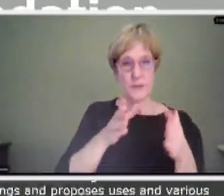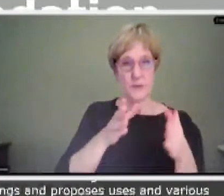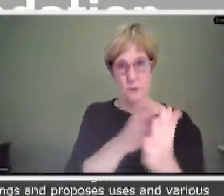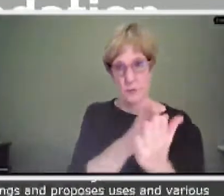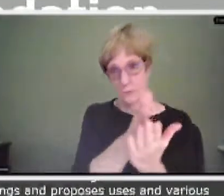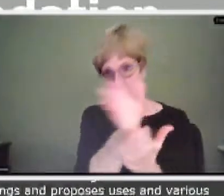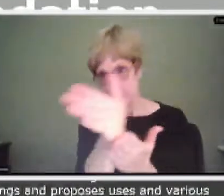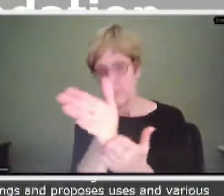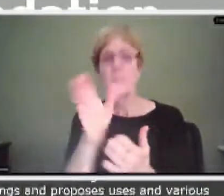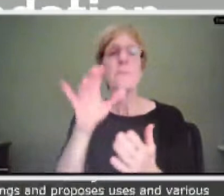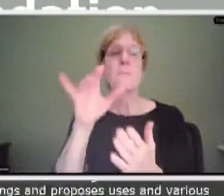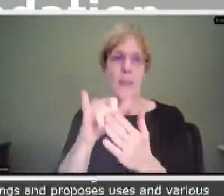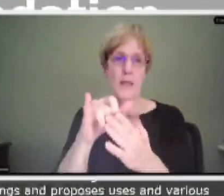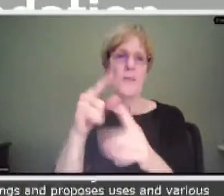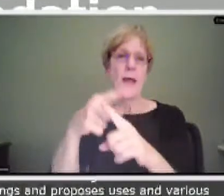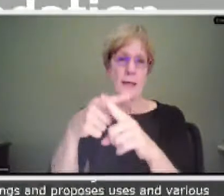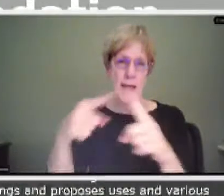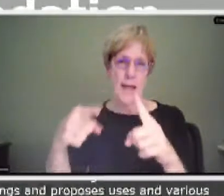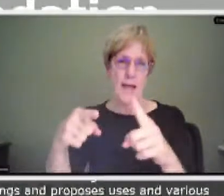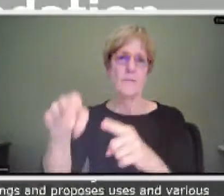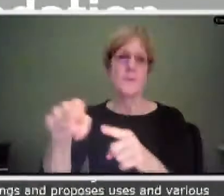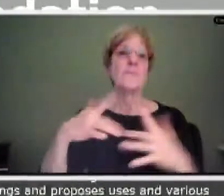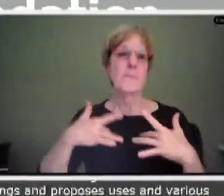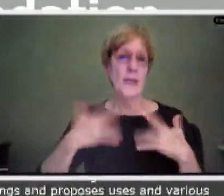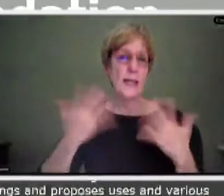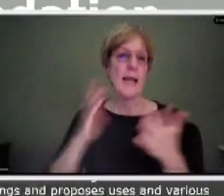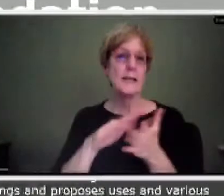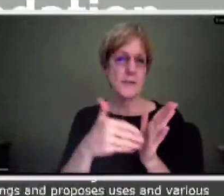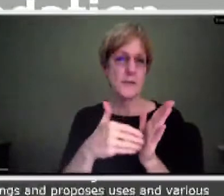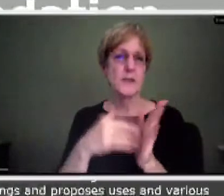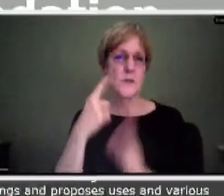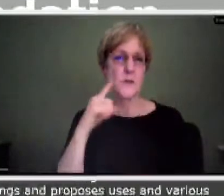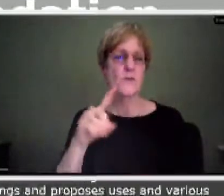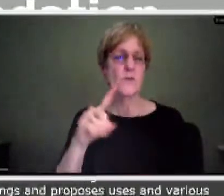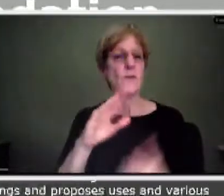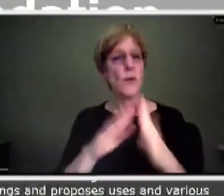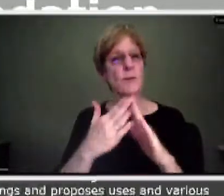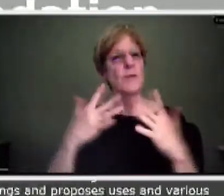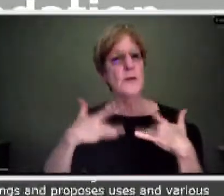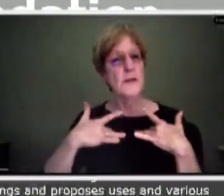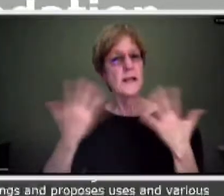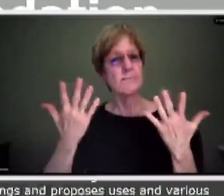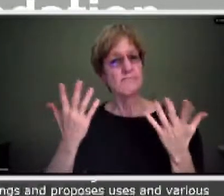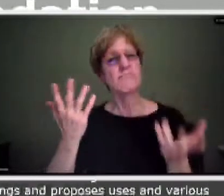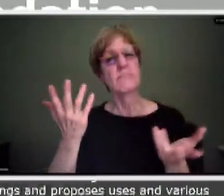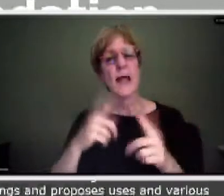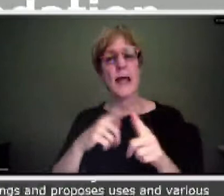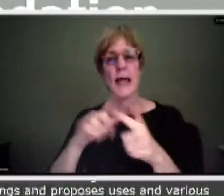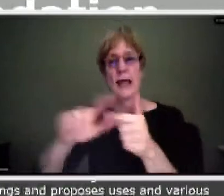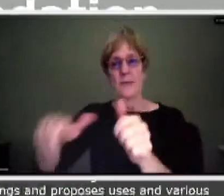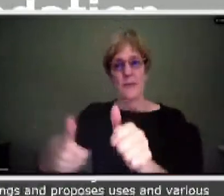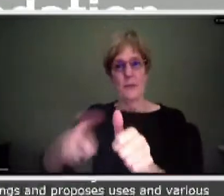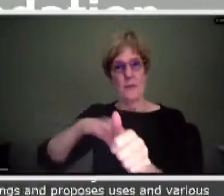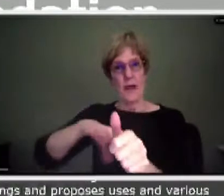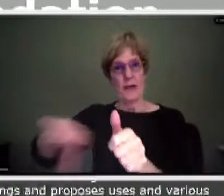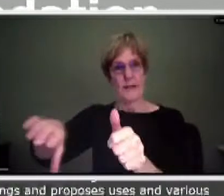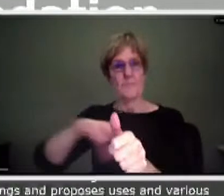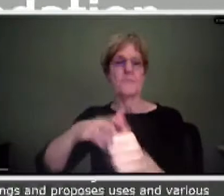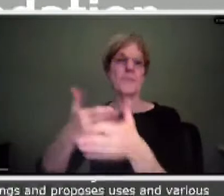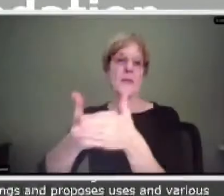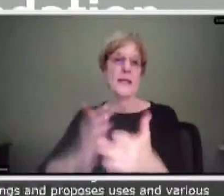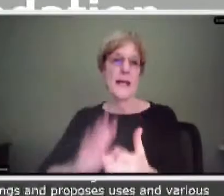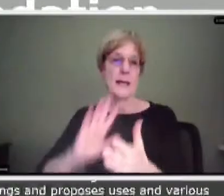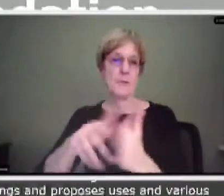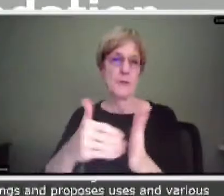half would go to that activity center for community activity center, and then the back half would basically go to neighborhood center,